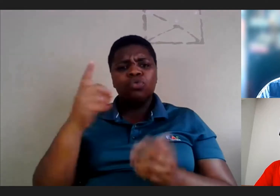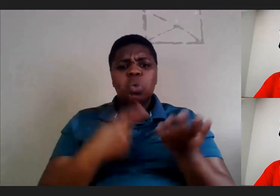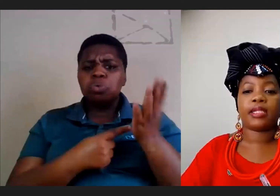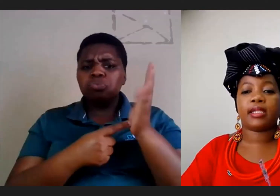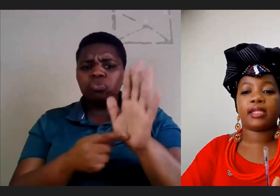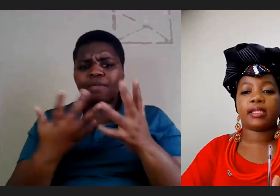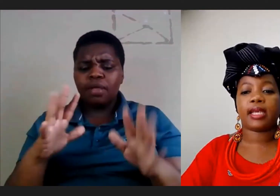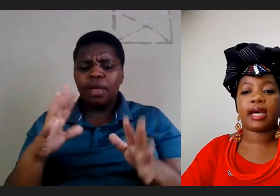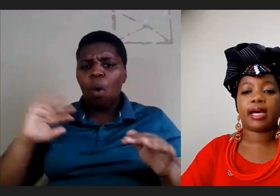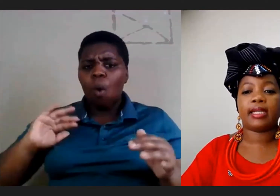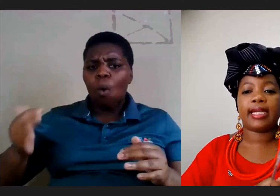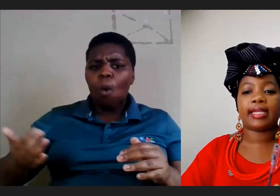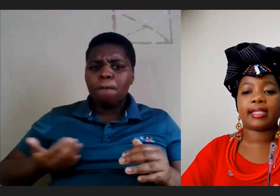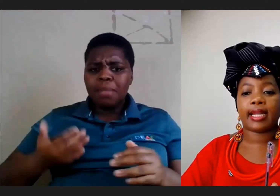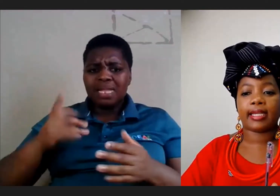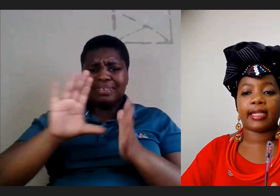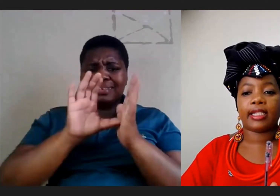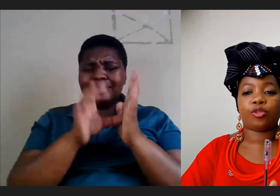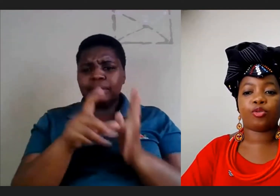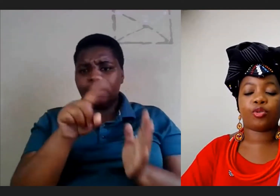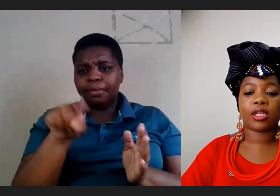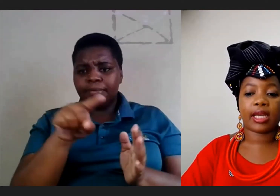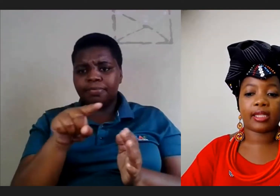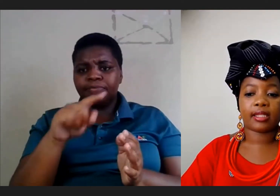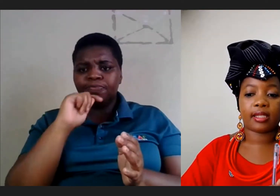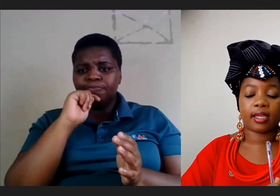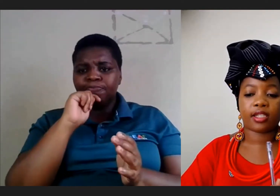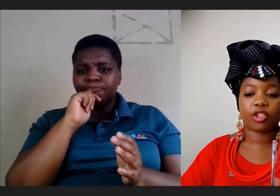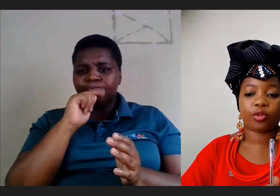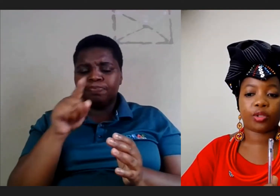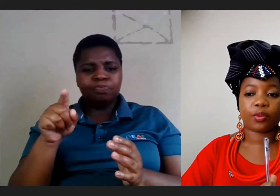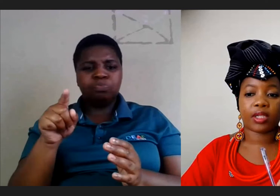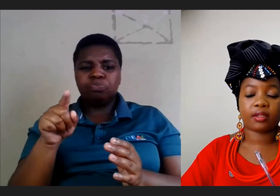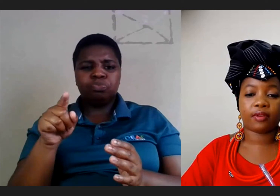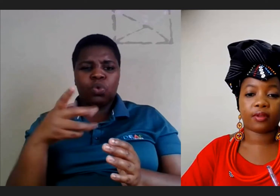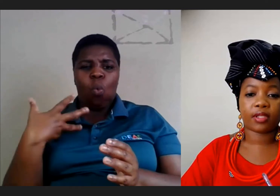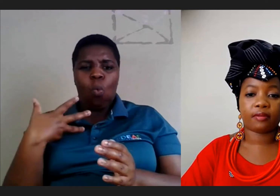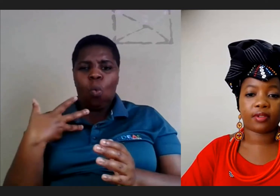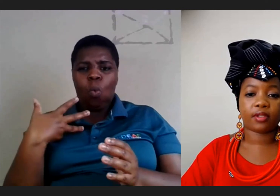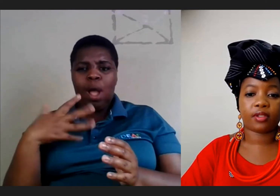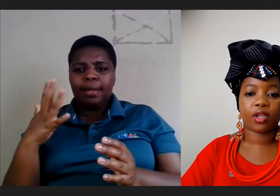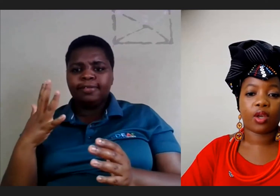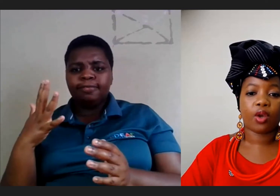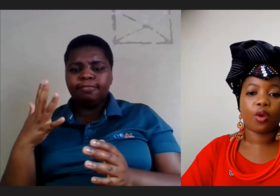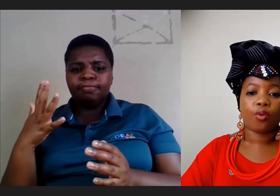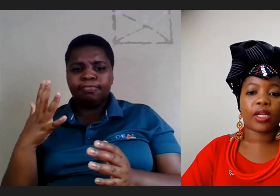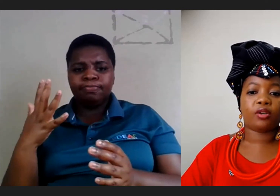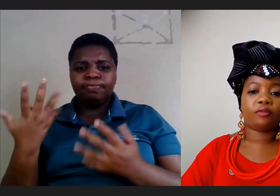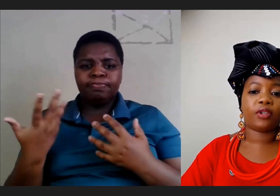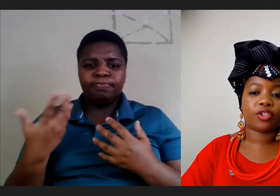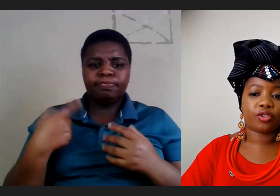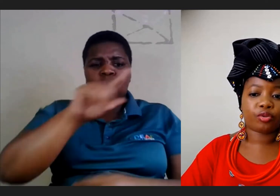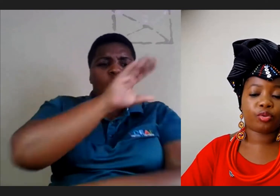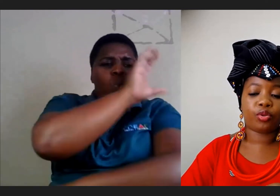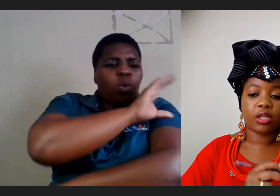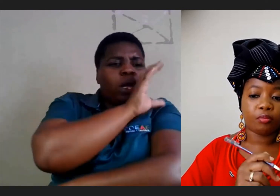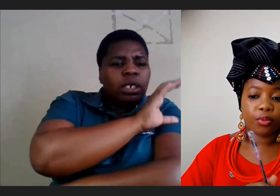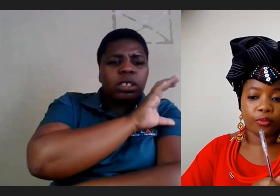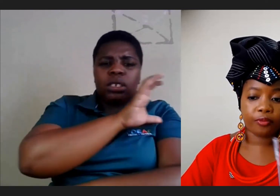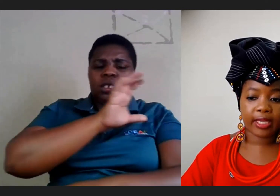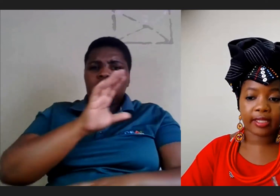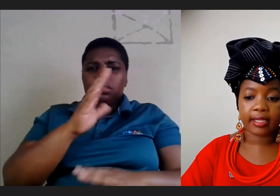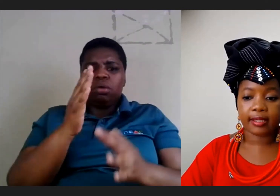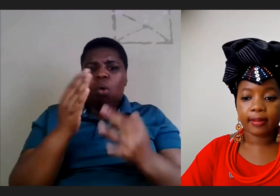with disabilities are less likely to utilize sexual reproductive health services. What innovations